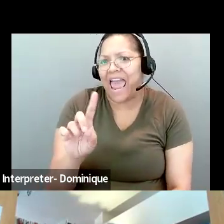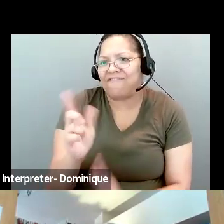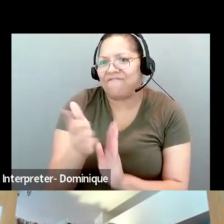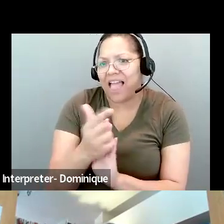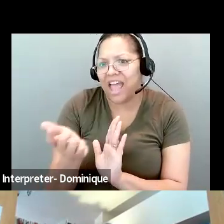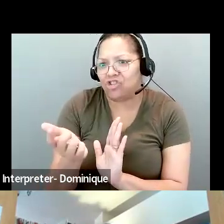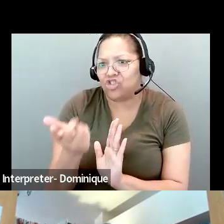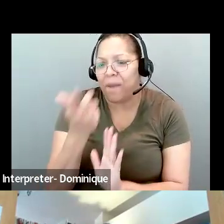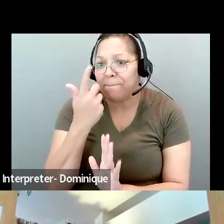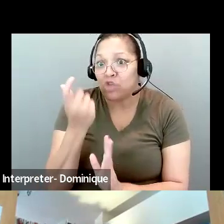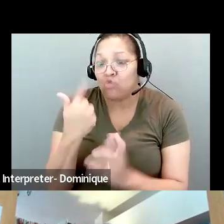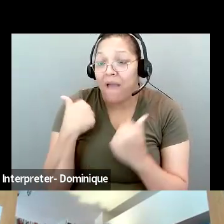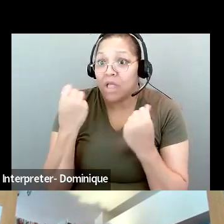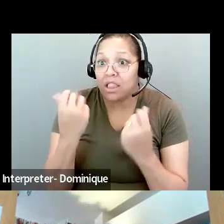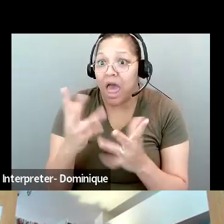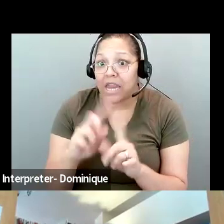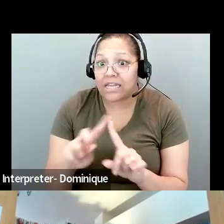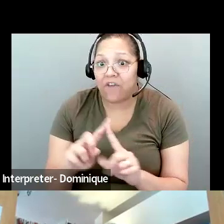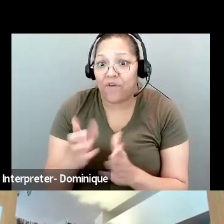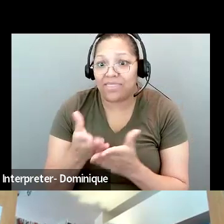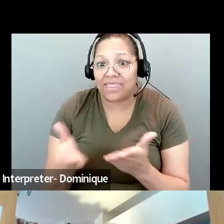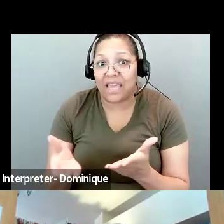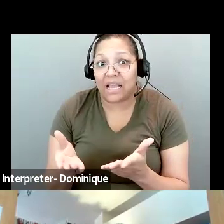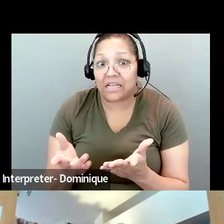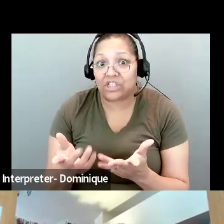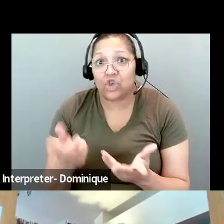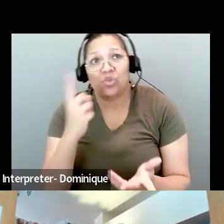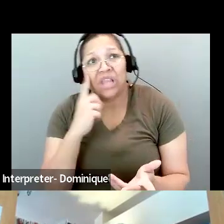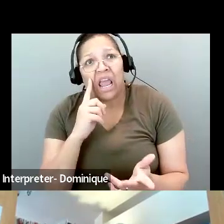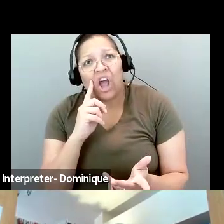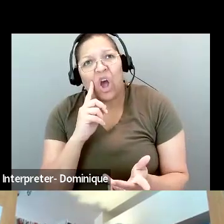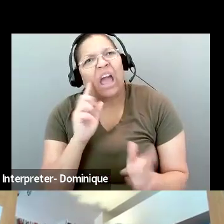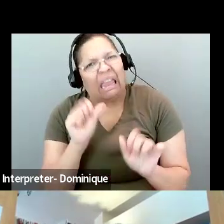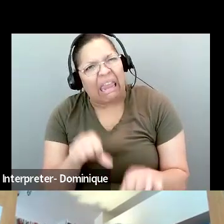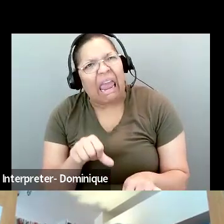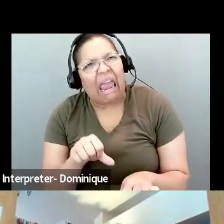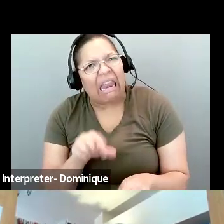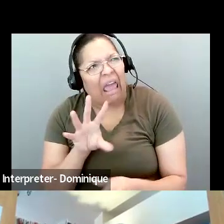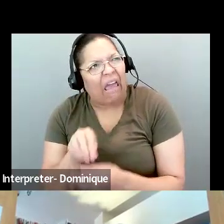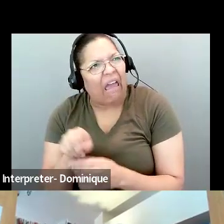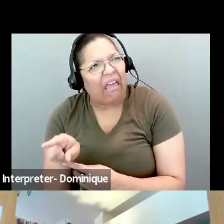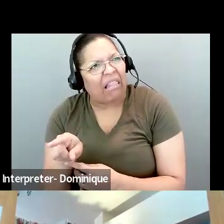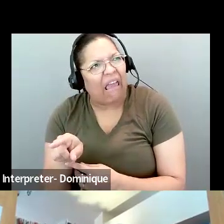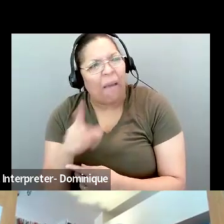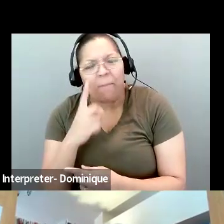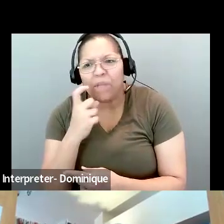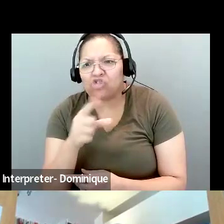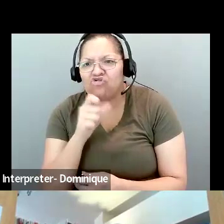different things where you know, can it be? Because you're not being in the least